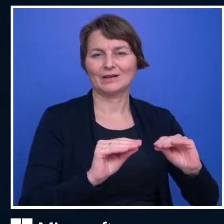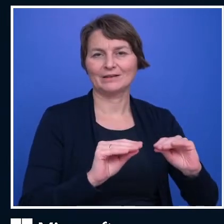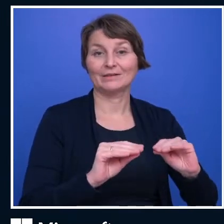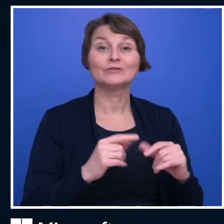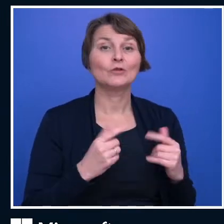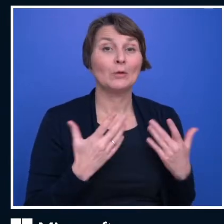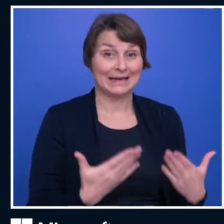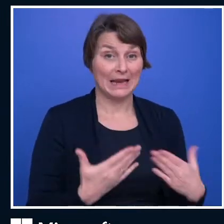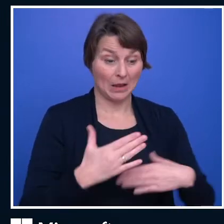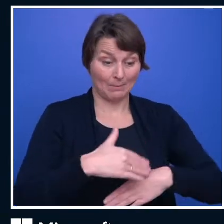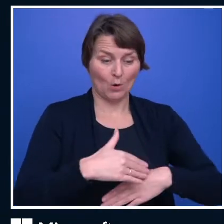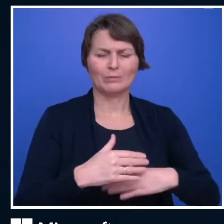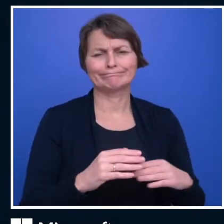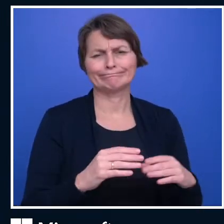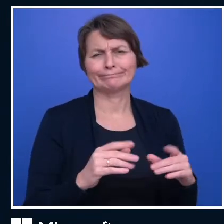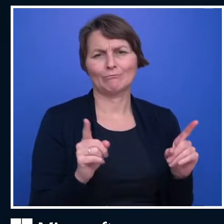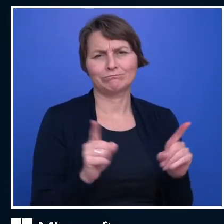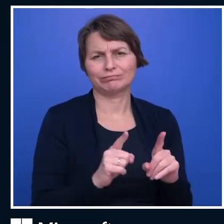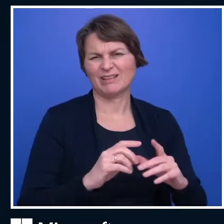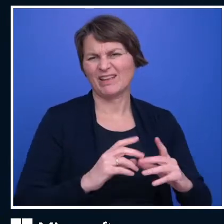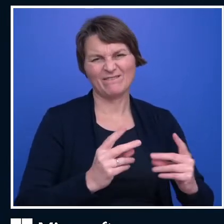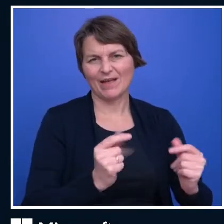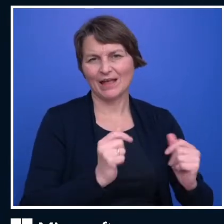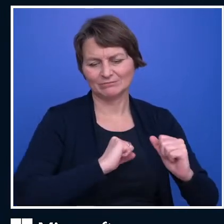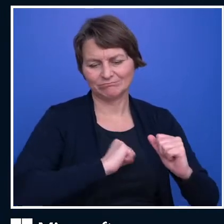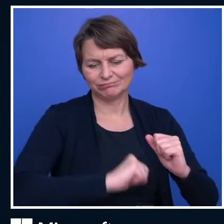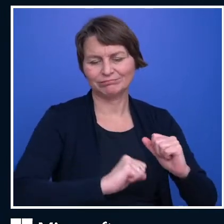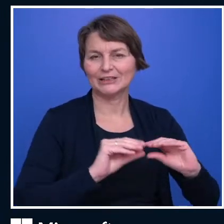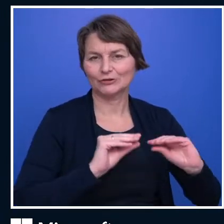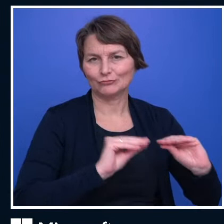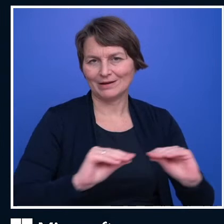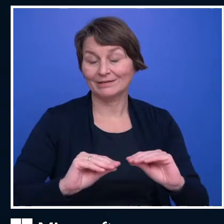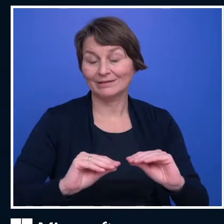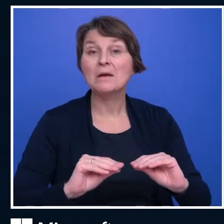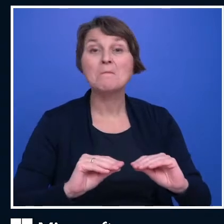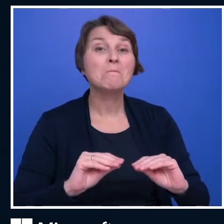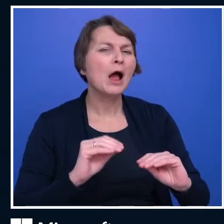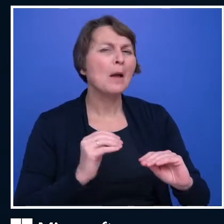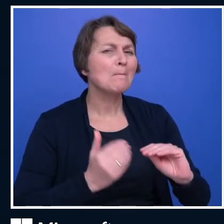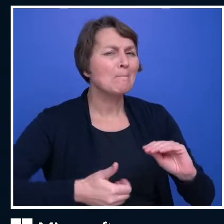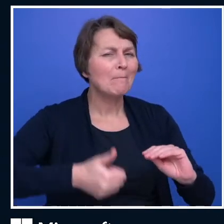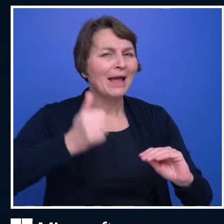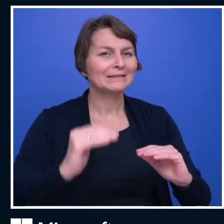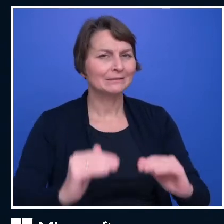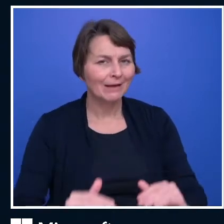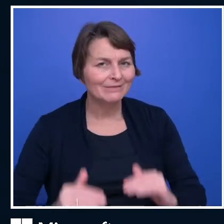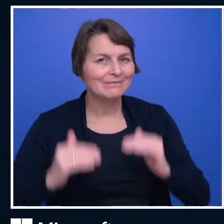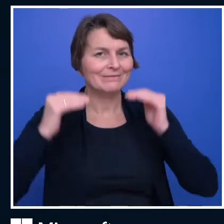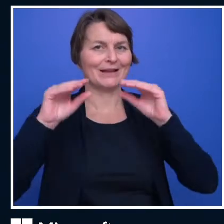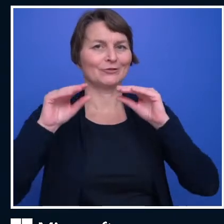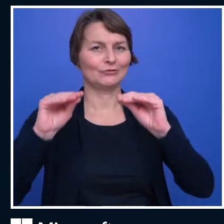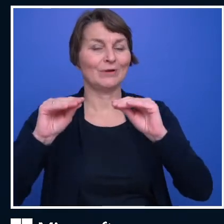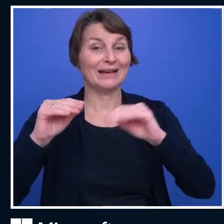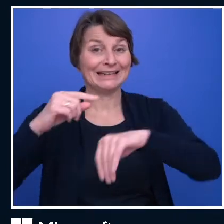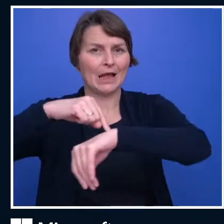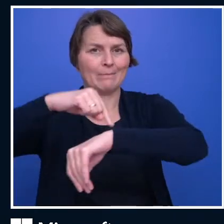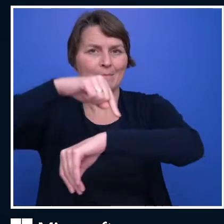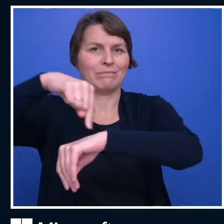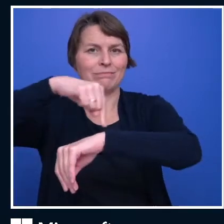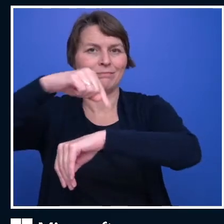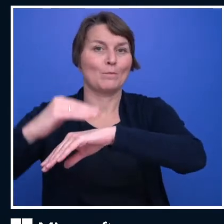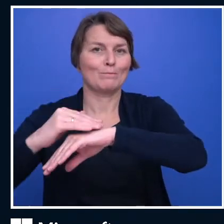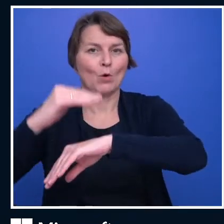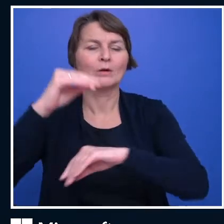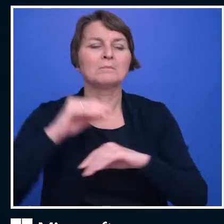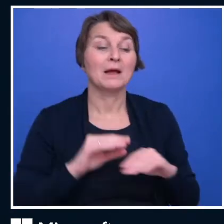for more complex data sets, it's recommended to choose the advanced training option, even though it'll take a little longer to run. And so we're going to hit train